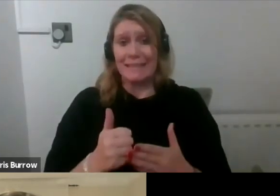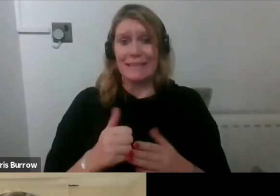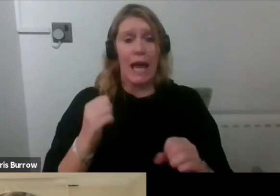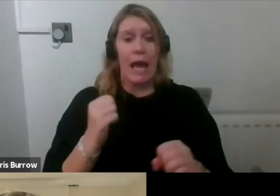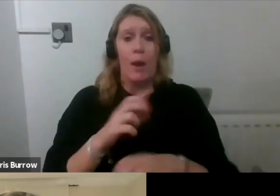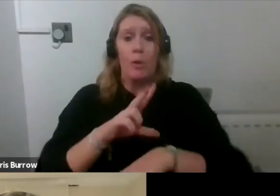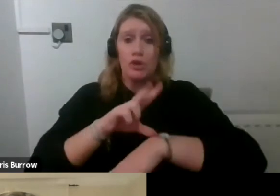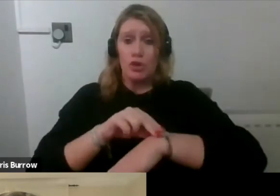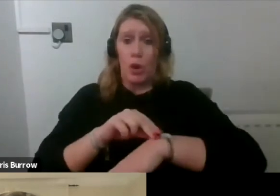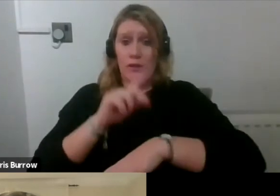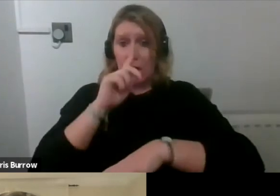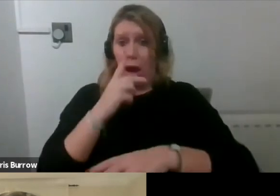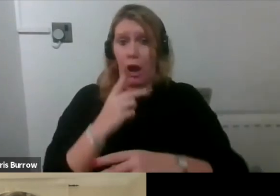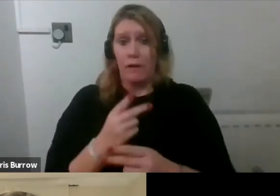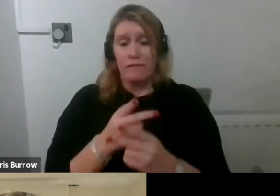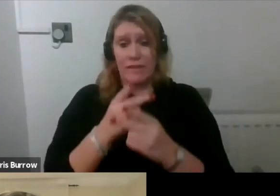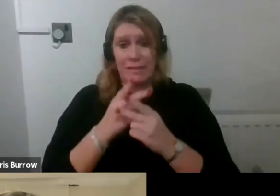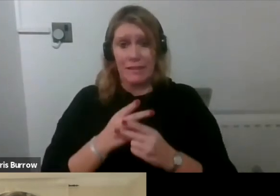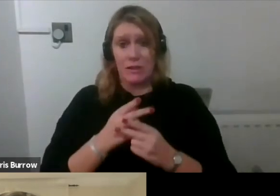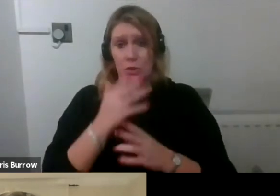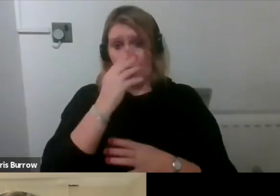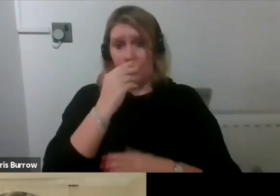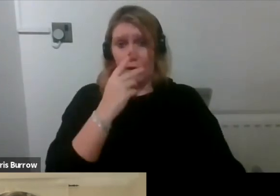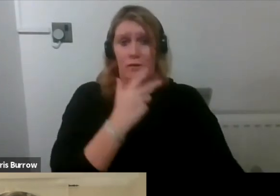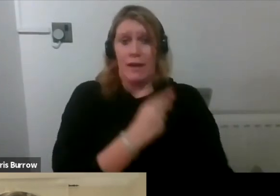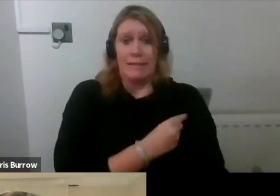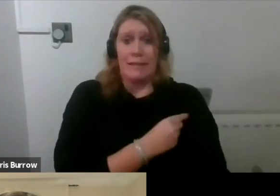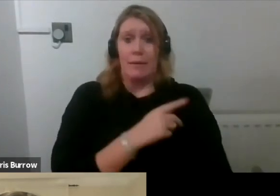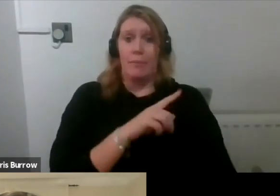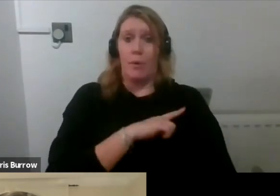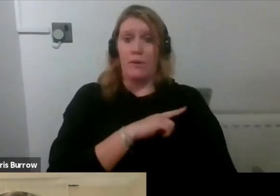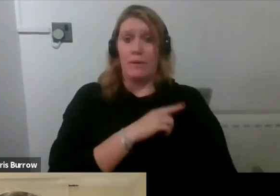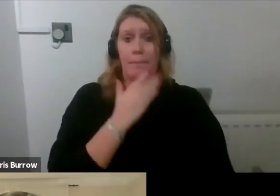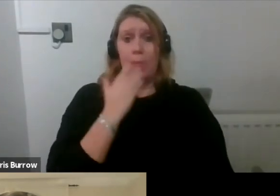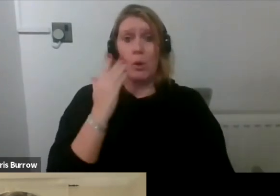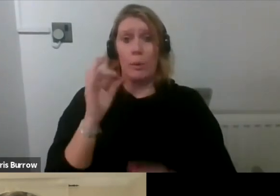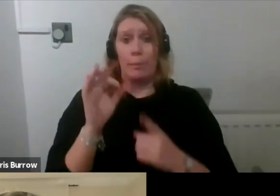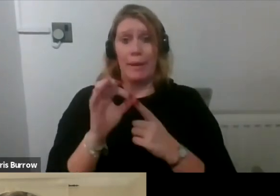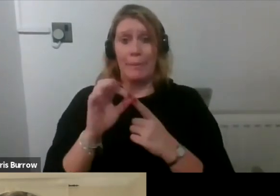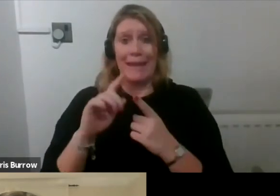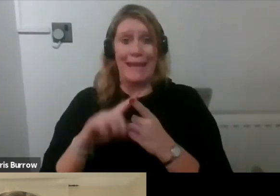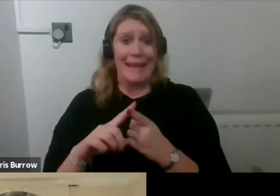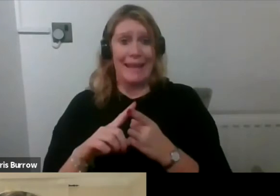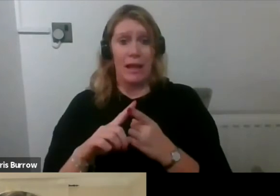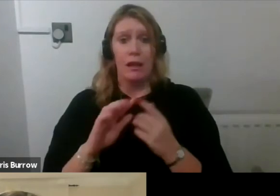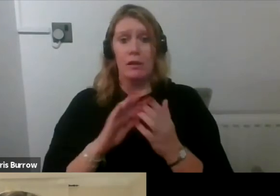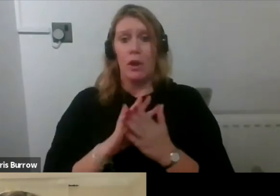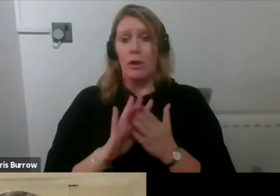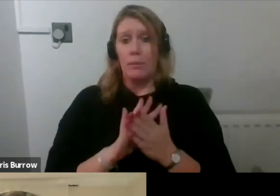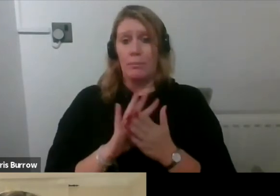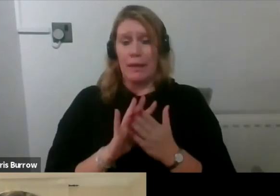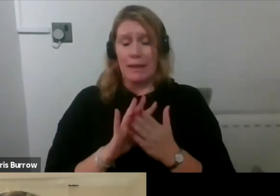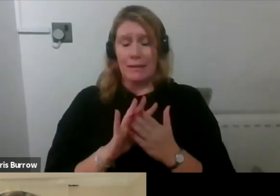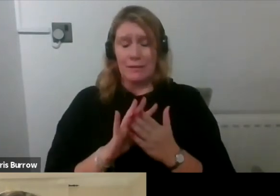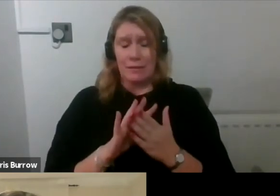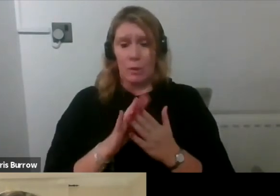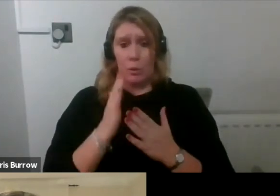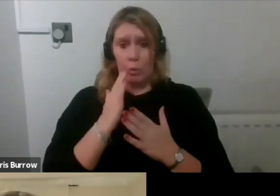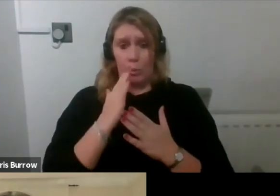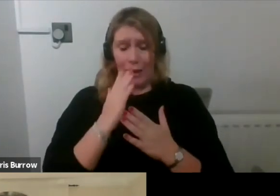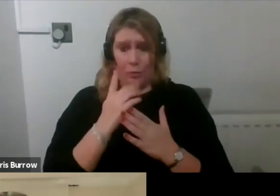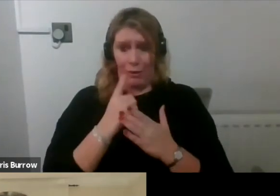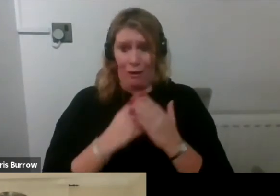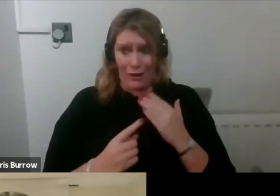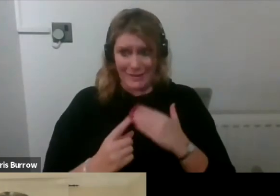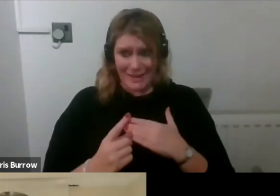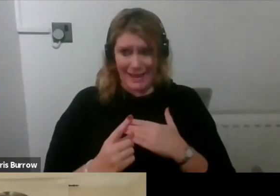to give us a flu vaccine because there's no decent PPE. And when you look at the fact that despite being this isolated, we've